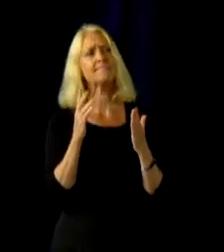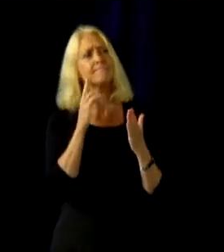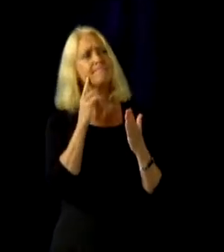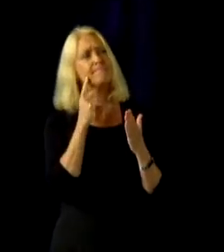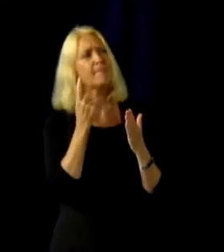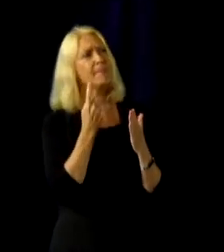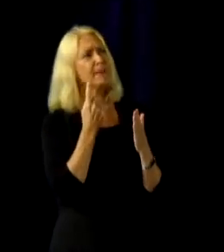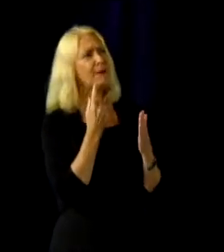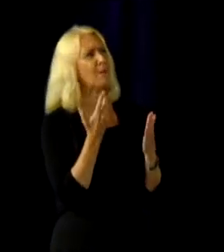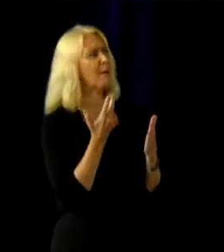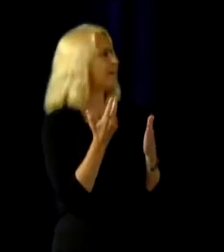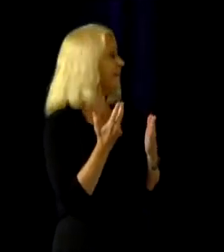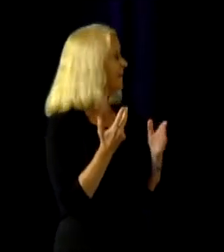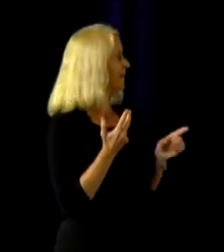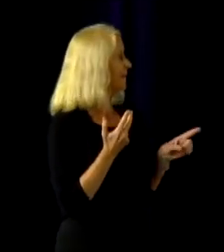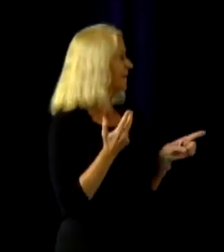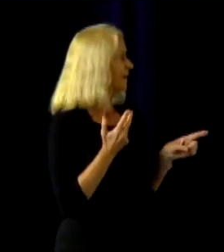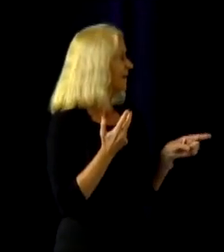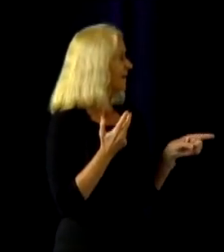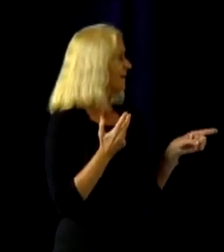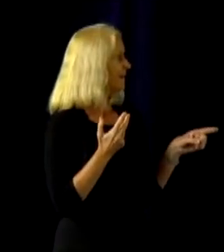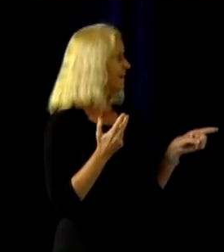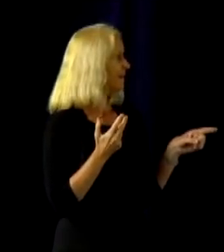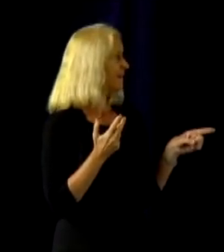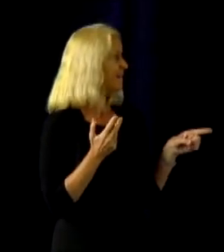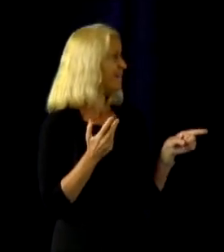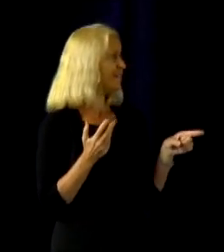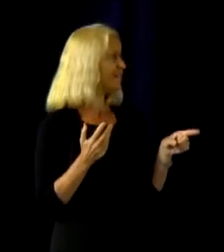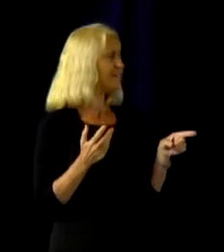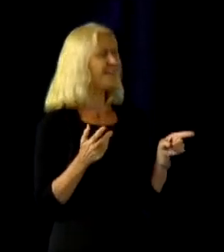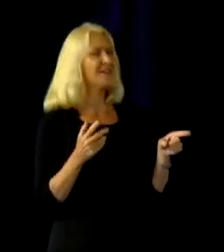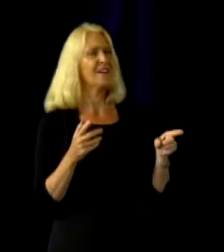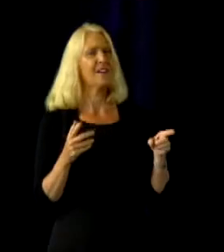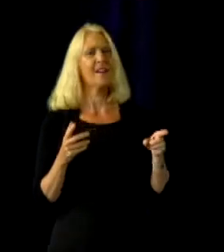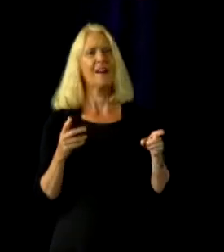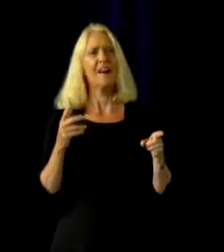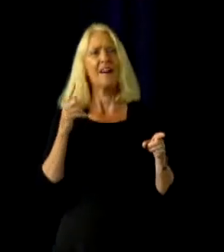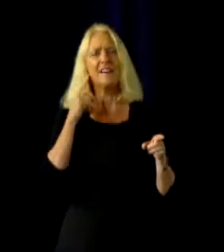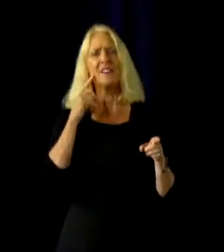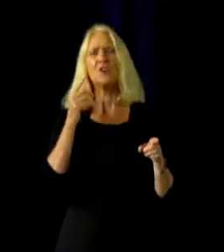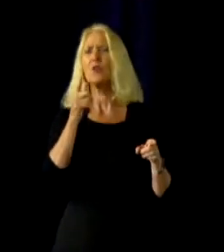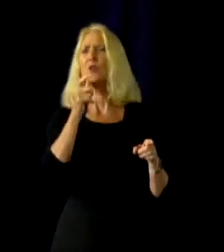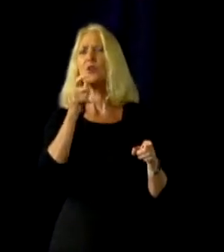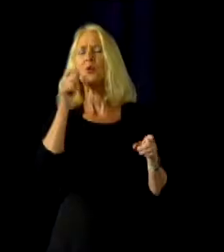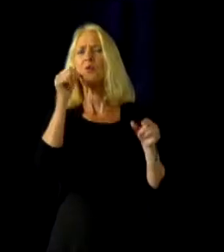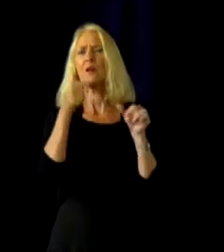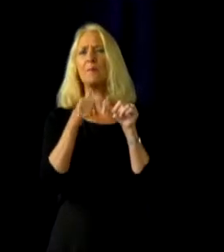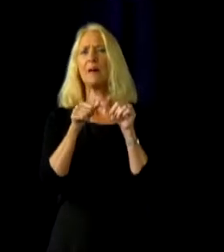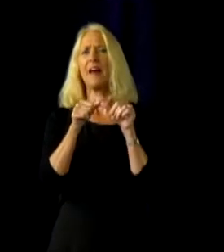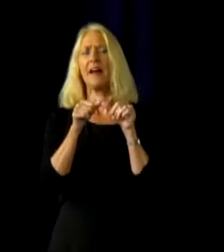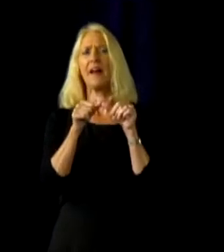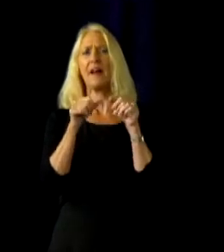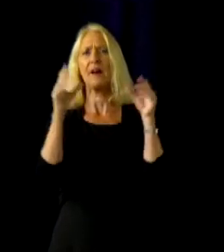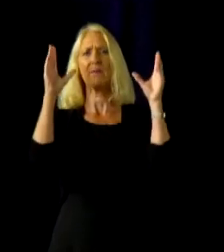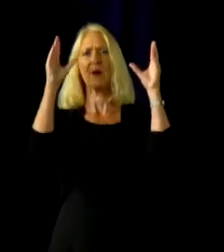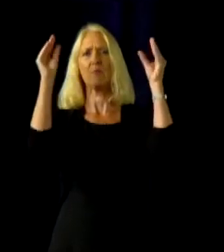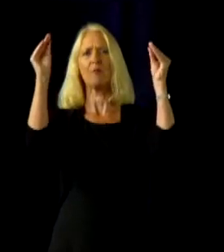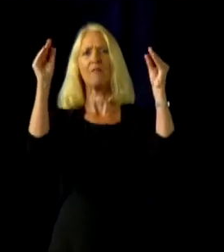I think of Professor Ann Gooch. How many people remember Professor Ann Gooch? Raise your